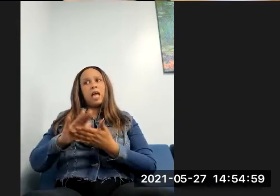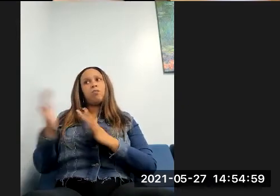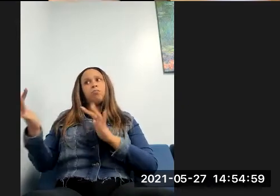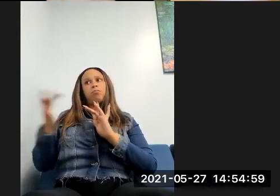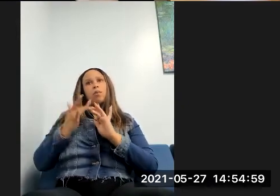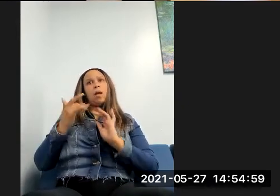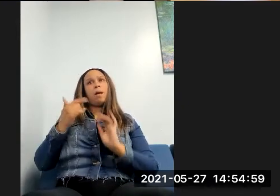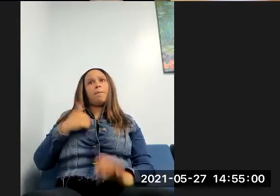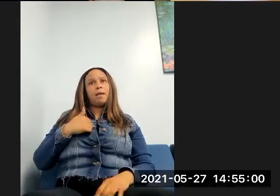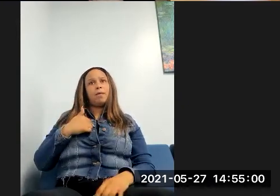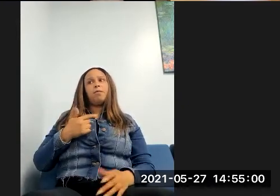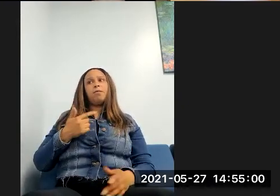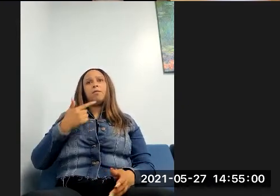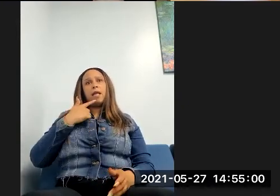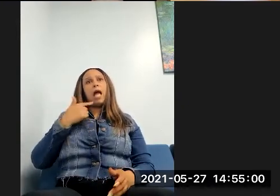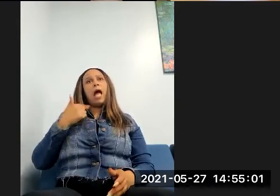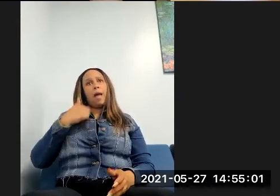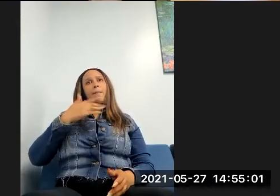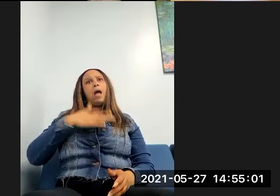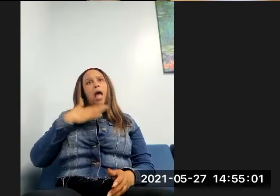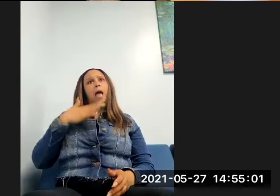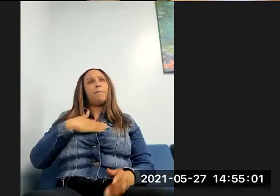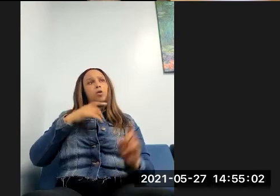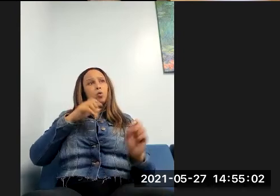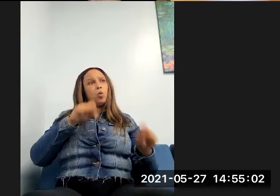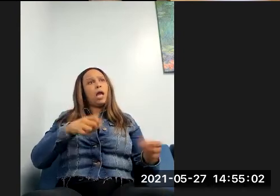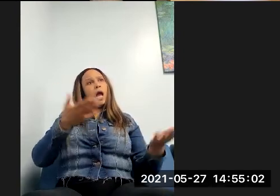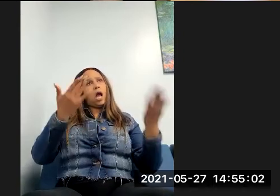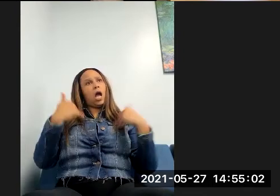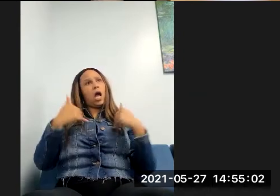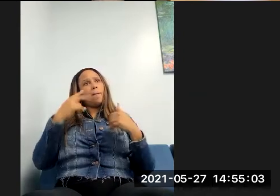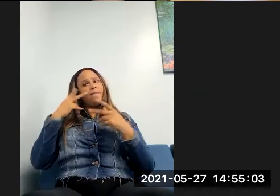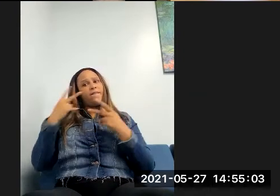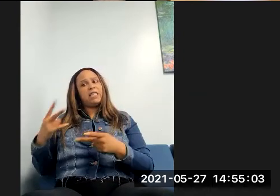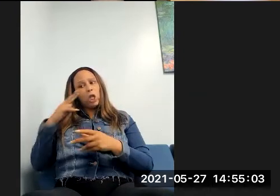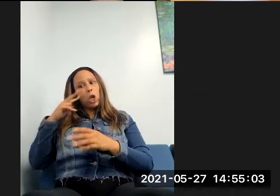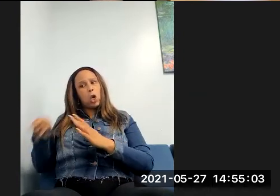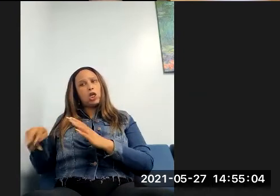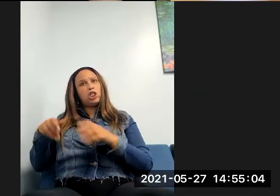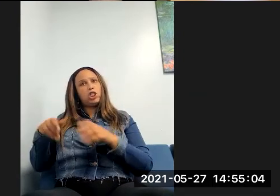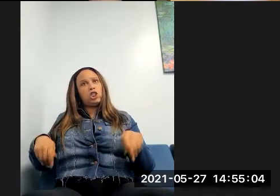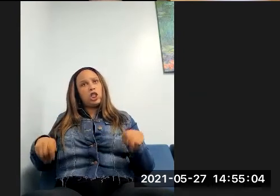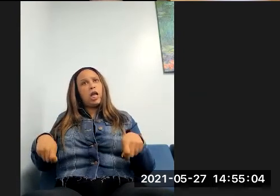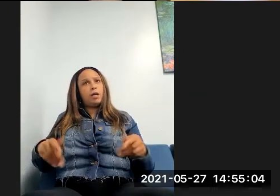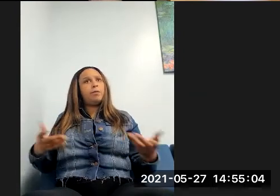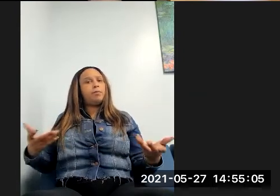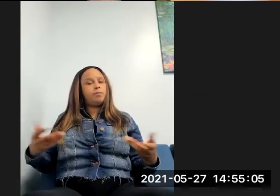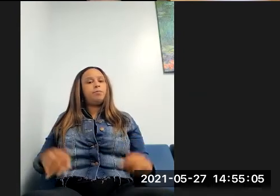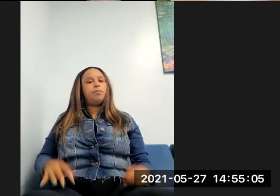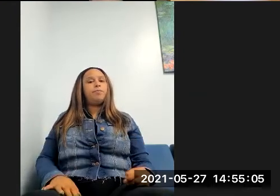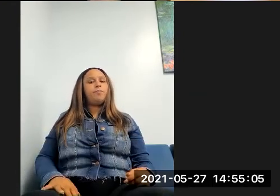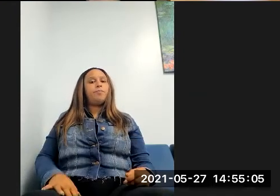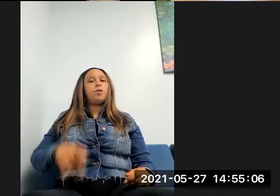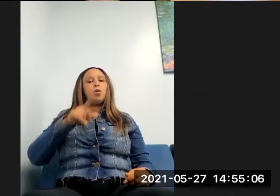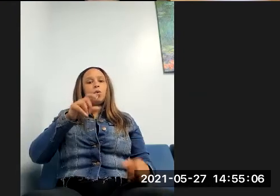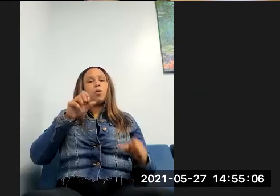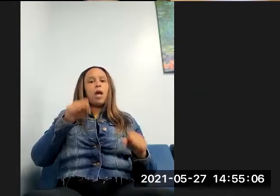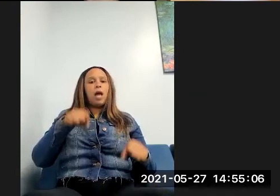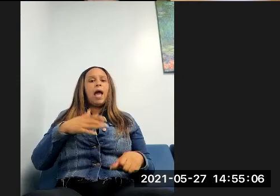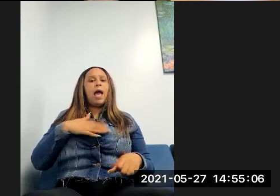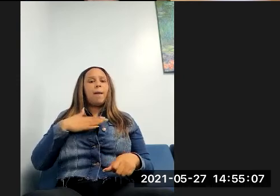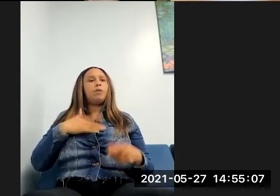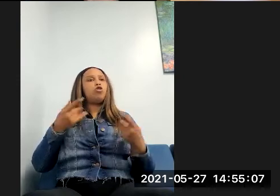say, I'm happy to have you come and look at this. We're happy to have it try out.